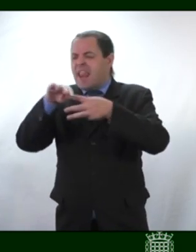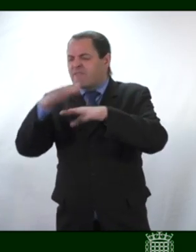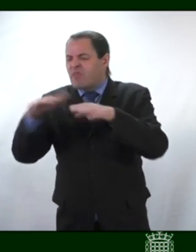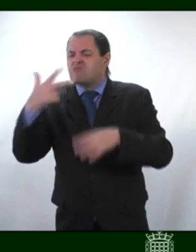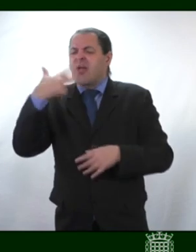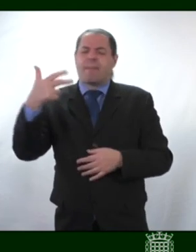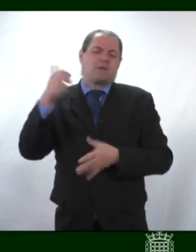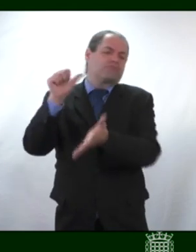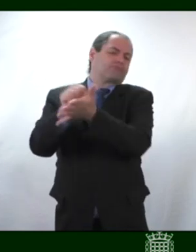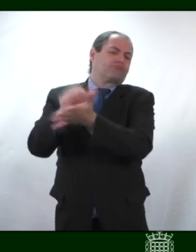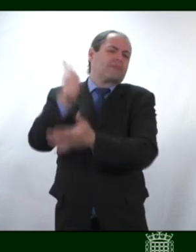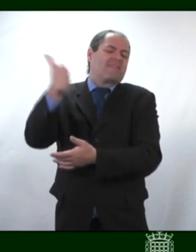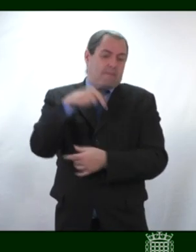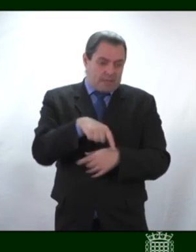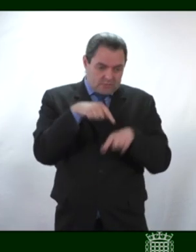2 programme hasn't worked?